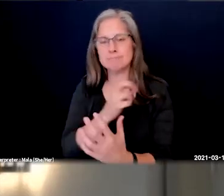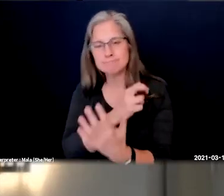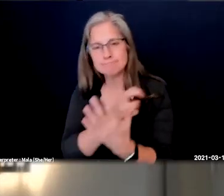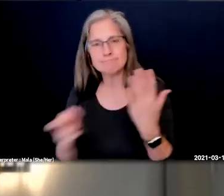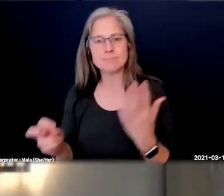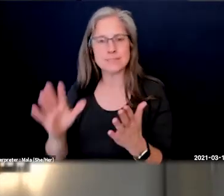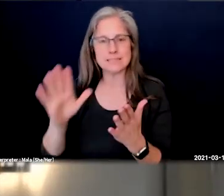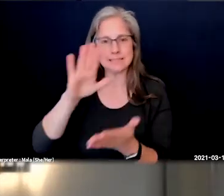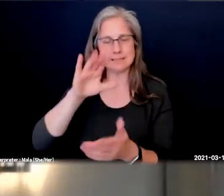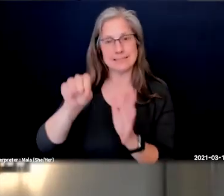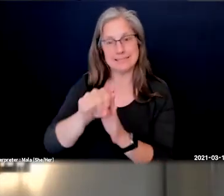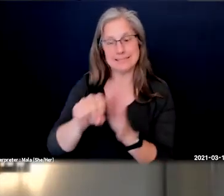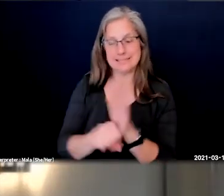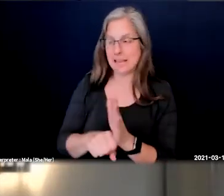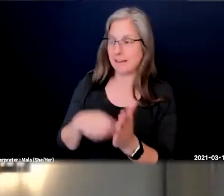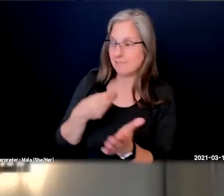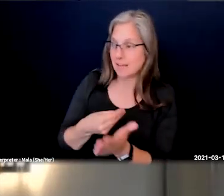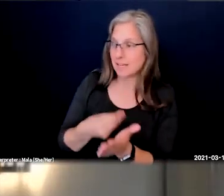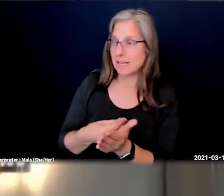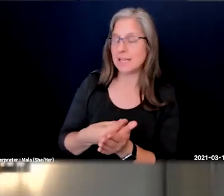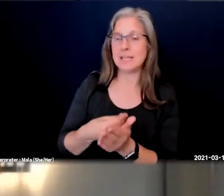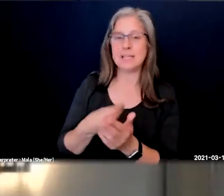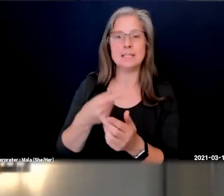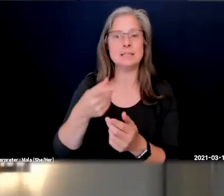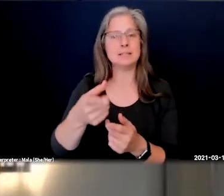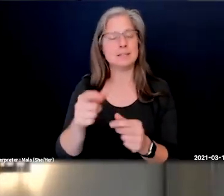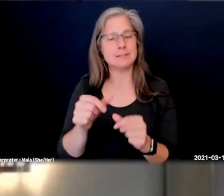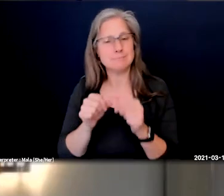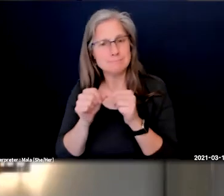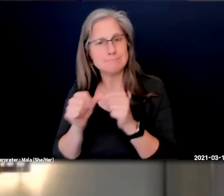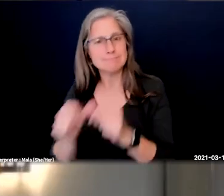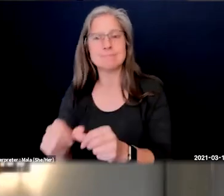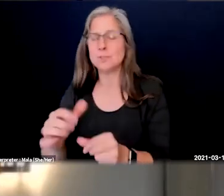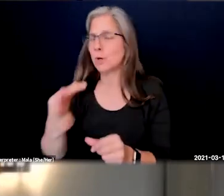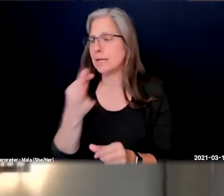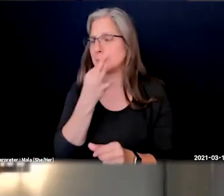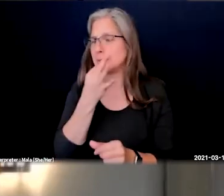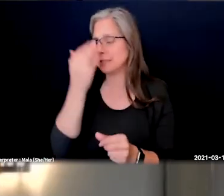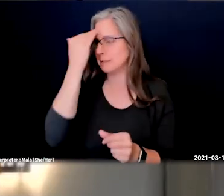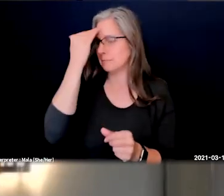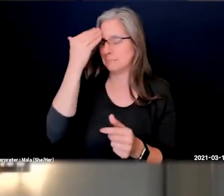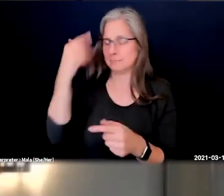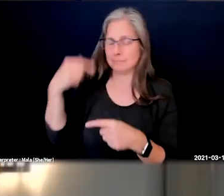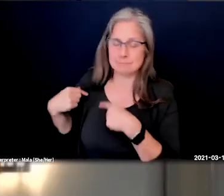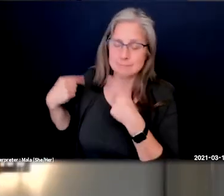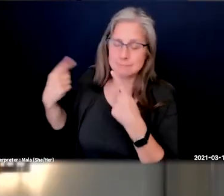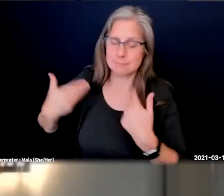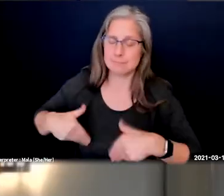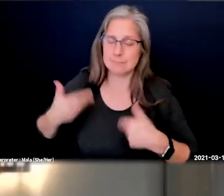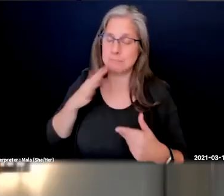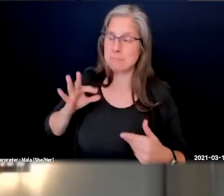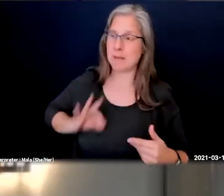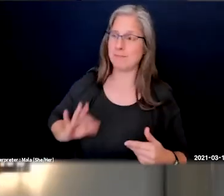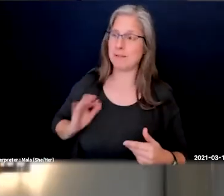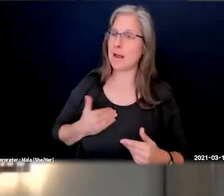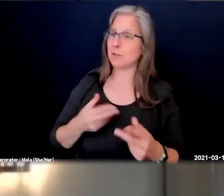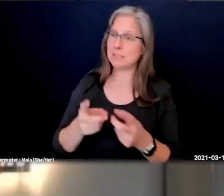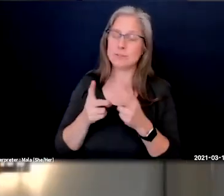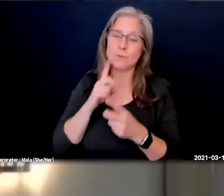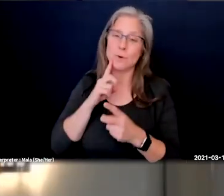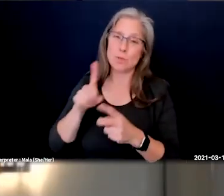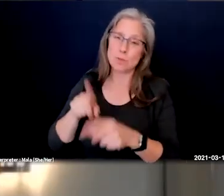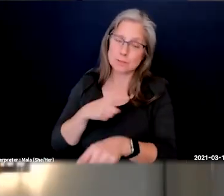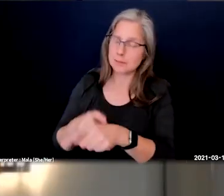state funding sources and your sources, and the longevity of your expertise here, and how that has benefited our district for so long. So thank